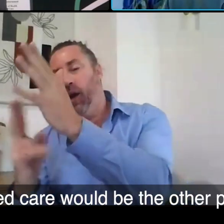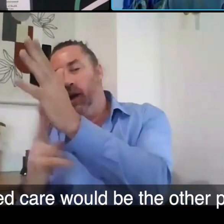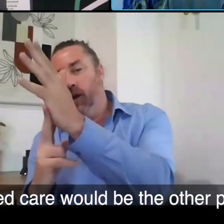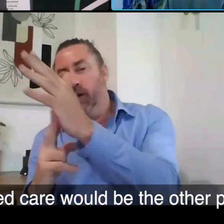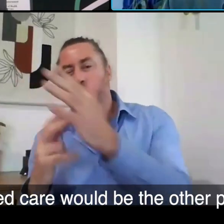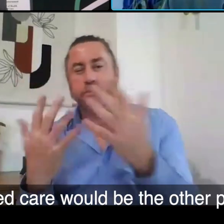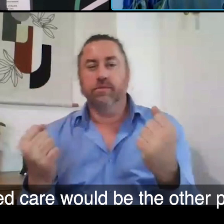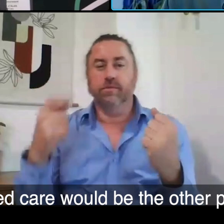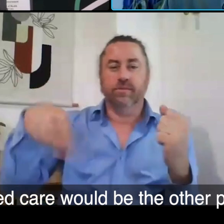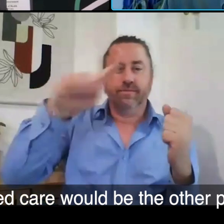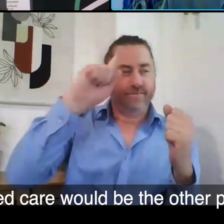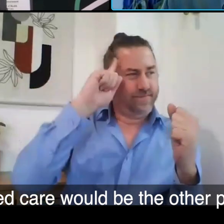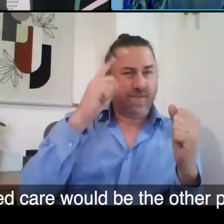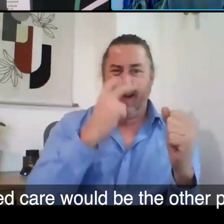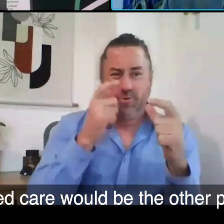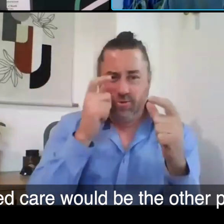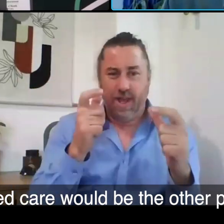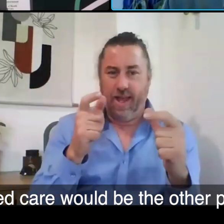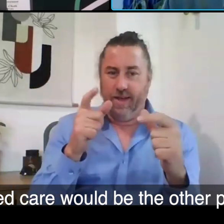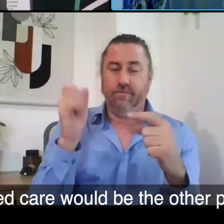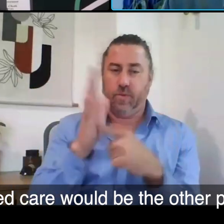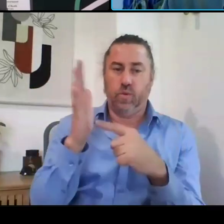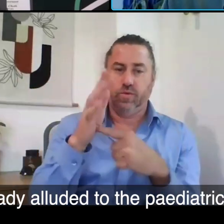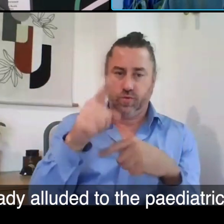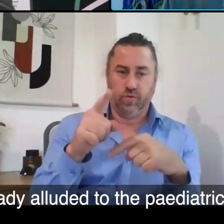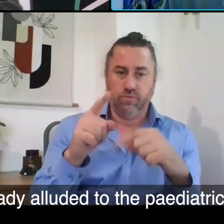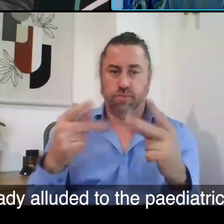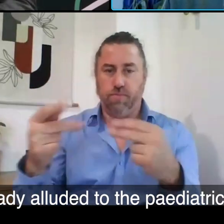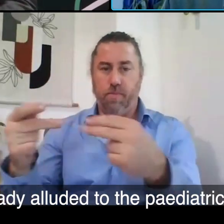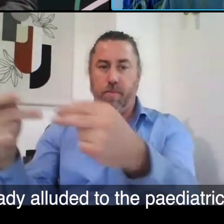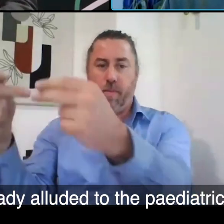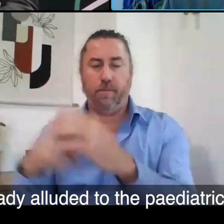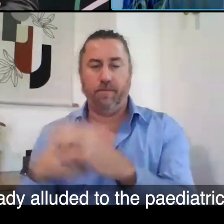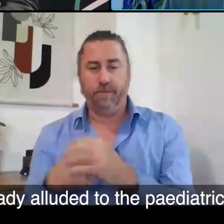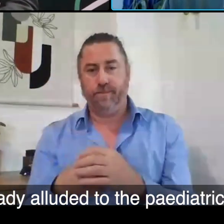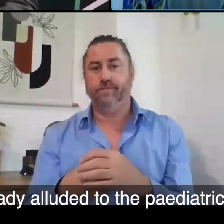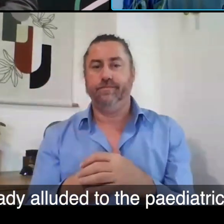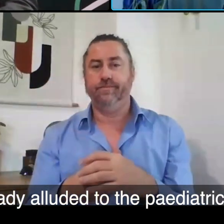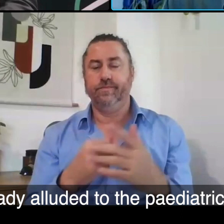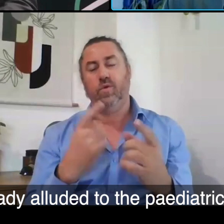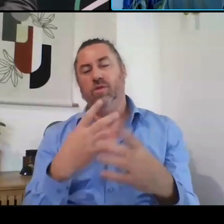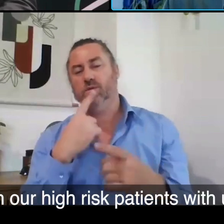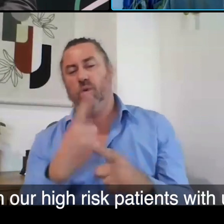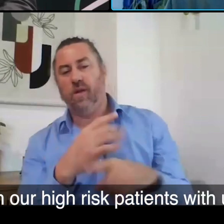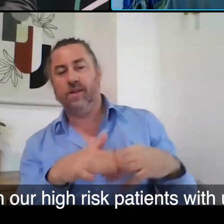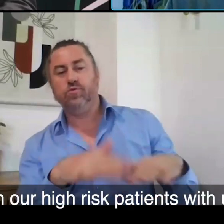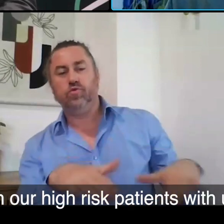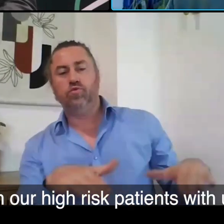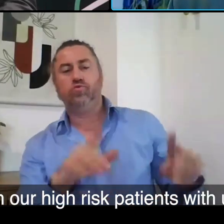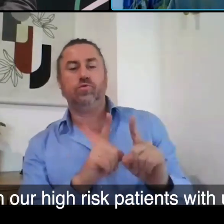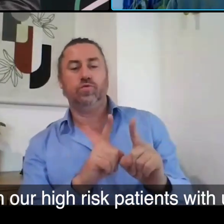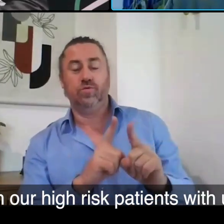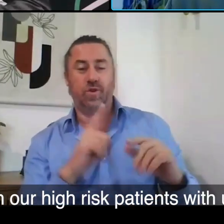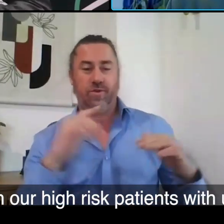also now, I think aged care would be the other priority group. I think I already alluded to the paediatric population. So it's both